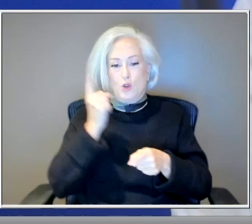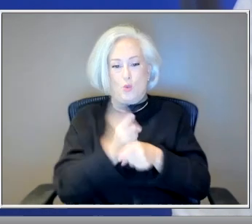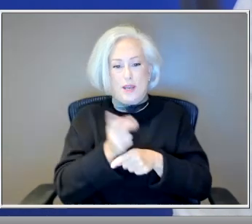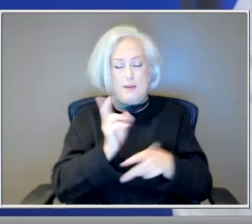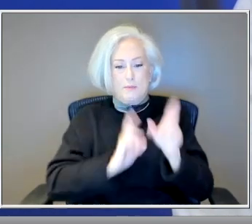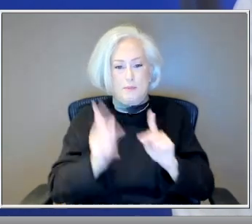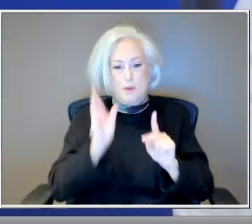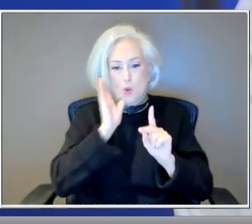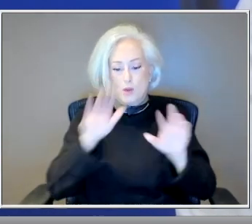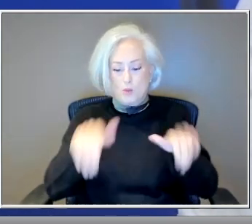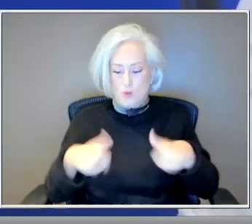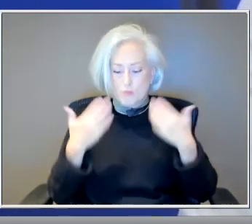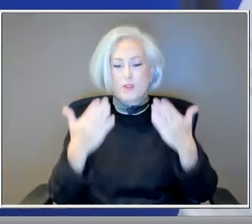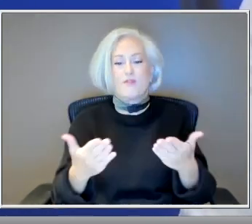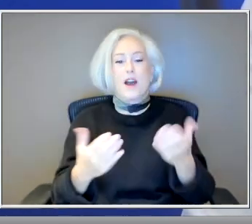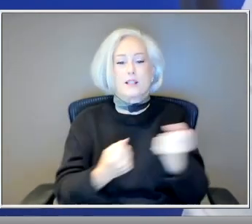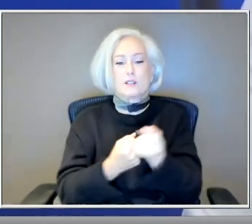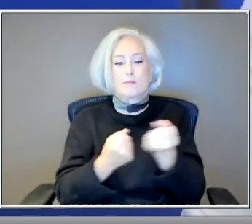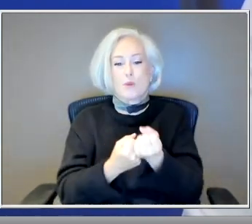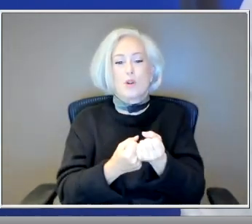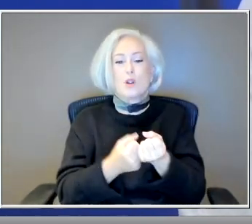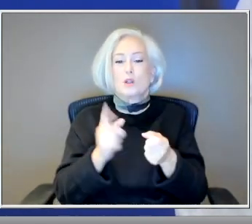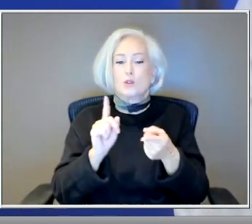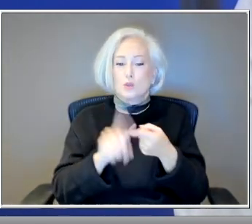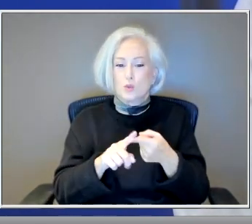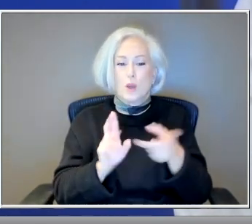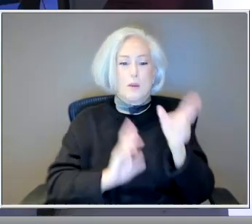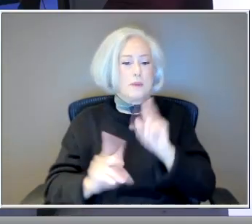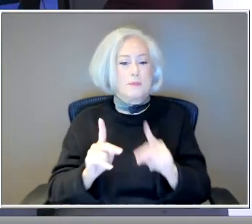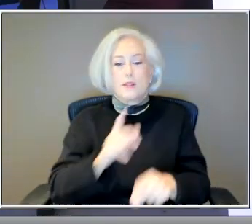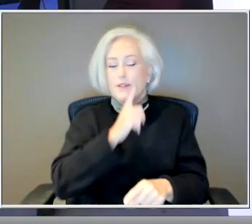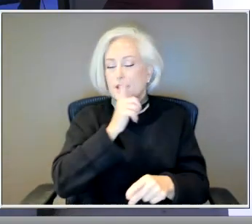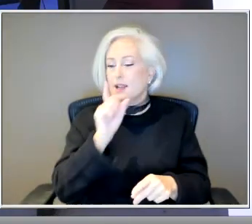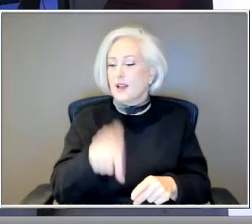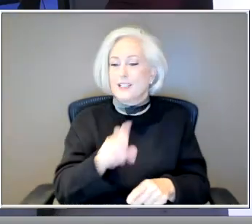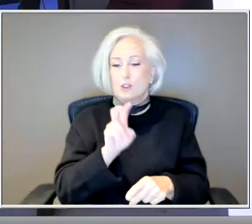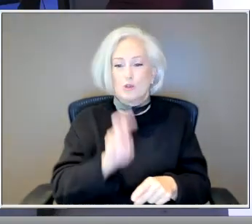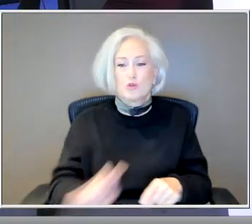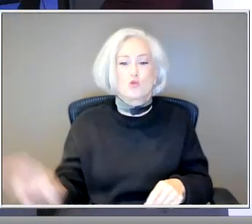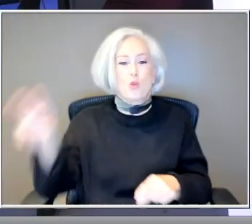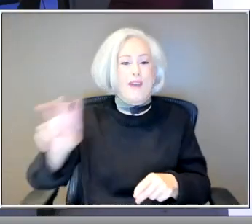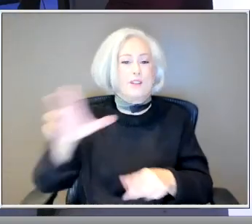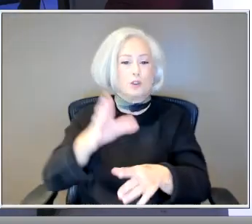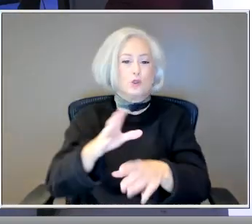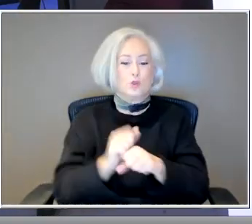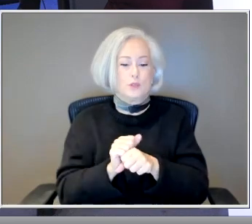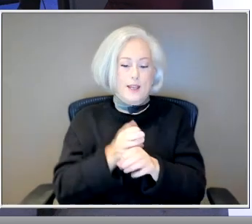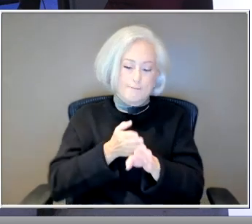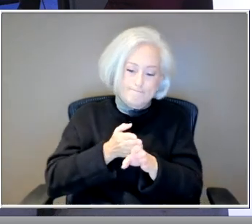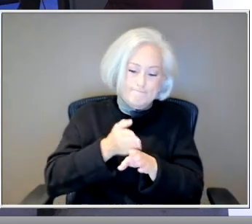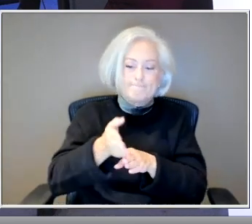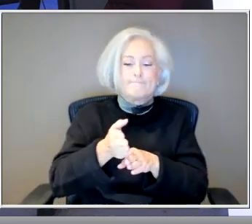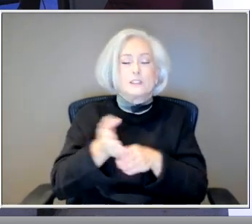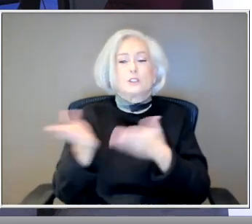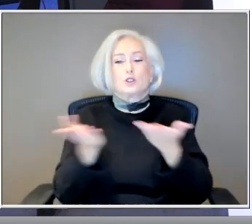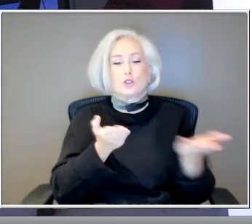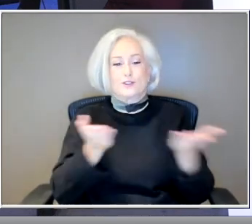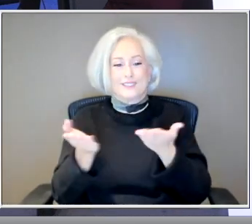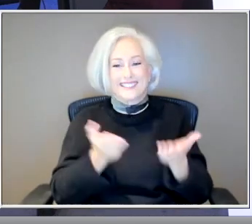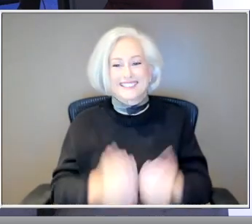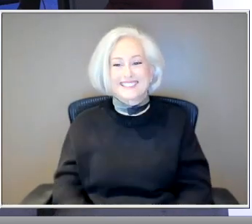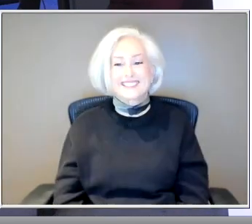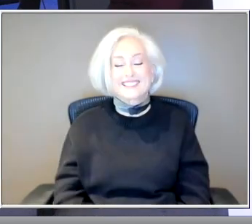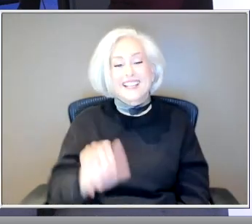to a region that, doesn't need to travel to get these. We can do those here. Sure, and it makes a huge difference when you can get that care close to home. Now, Ann, we want to